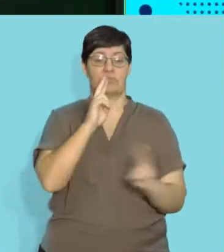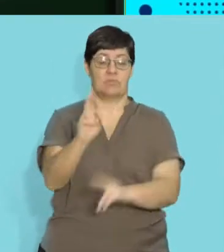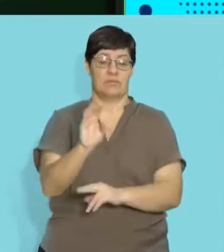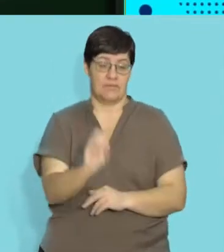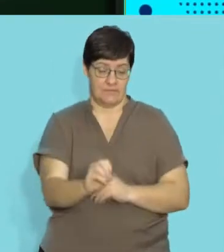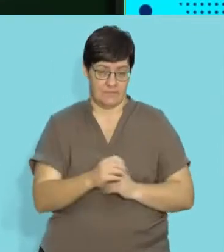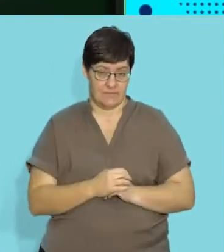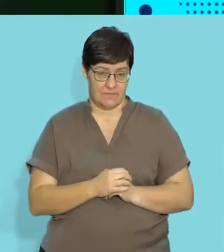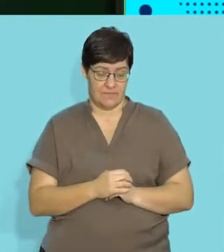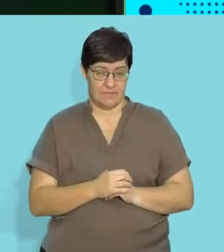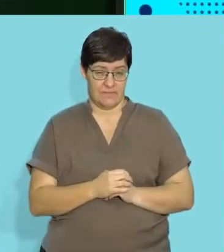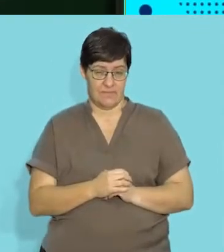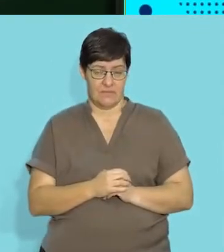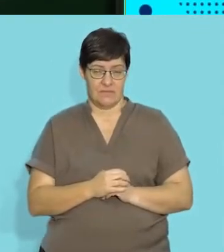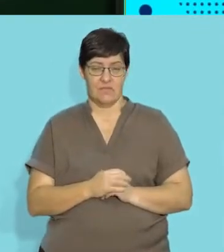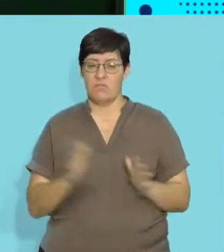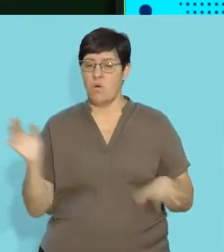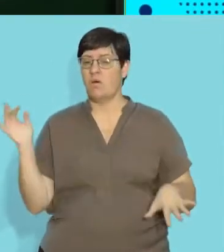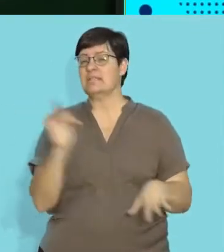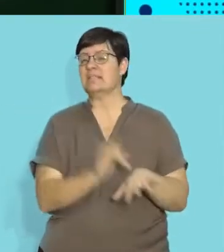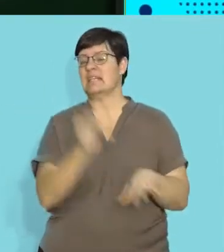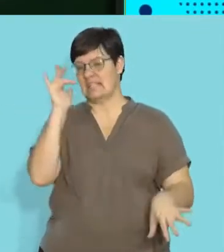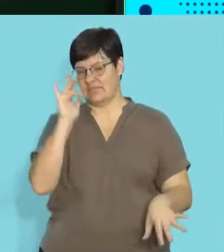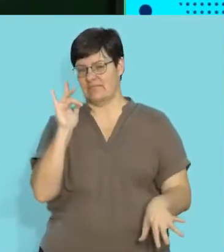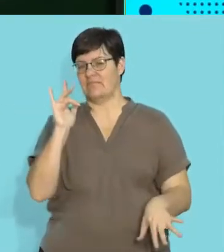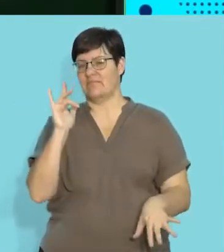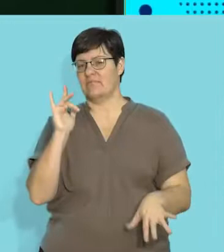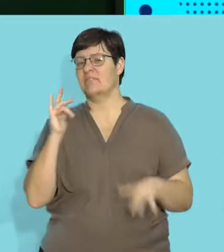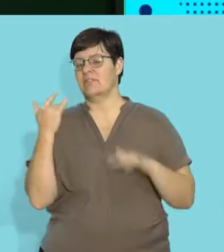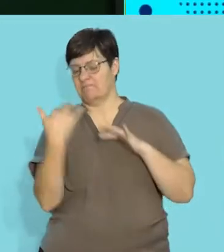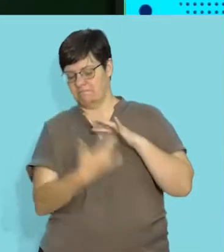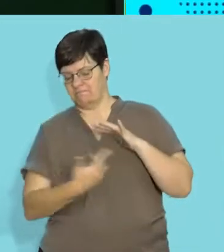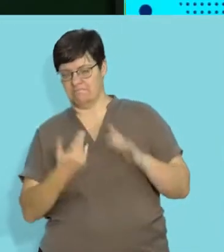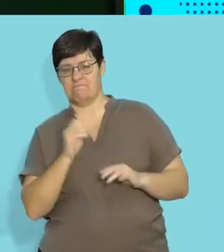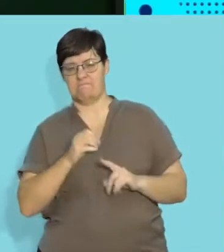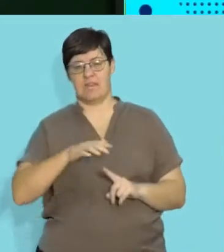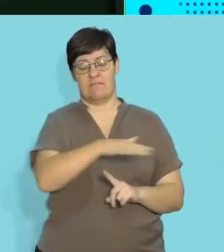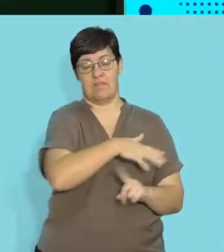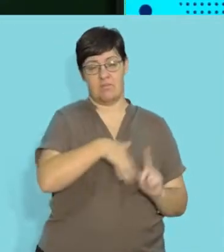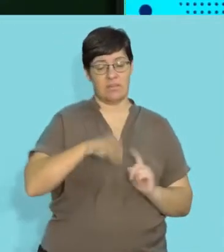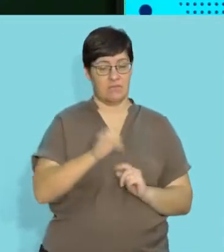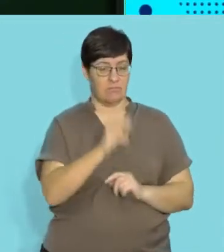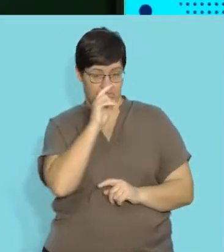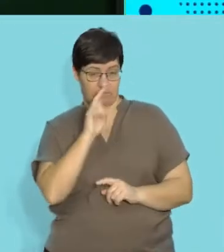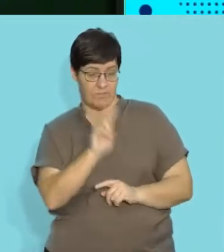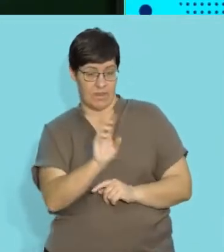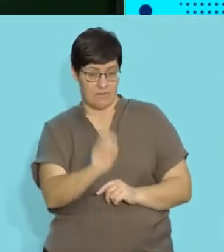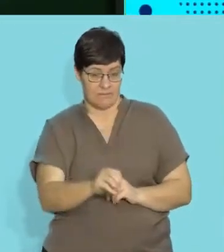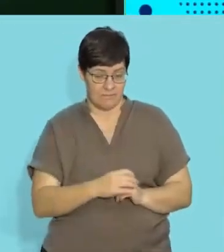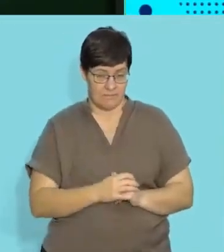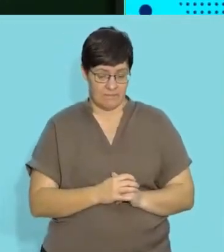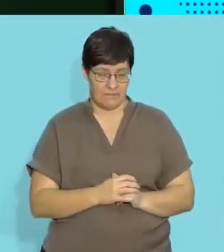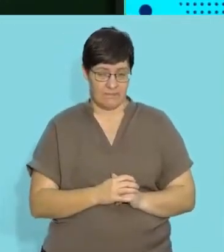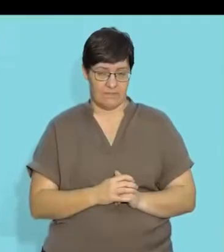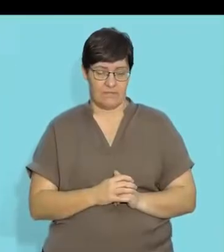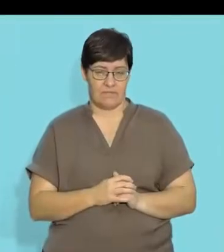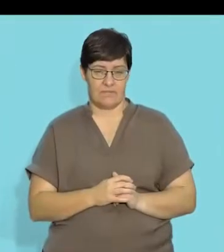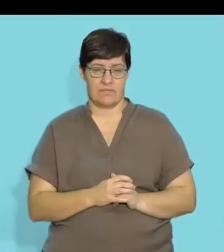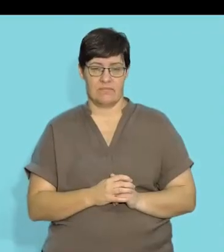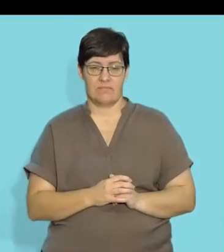plants respond to. So they're quite sensitive towards different stimuli in the environment, so we'll have to look at that as